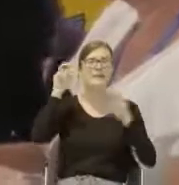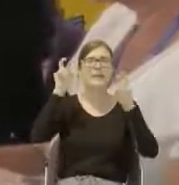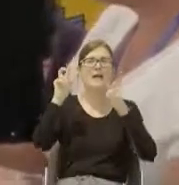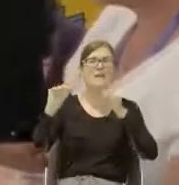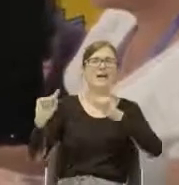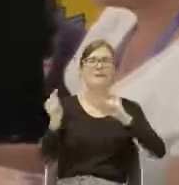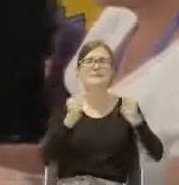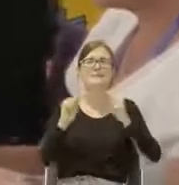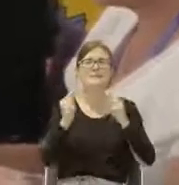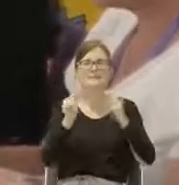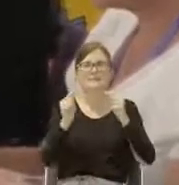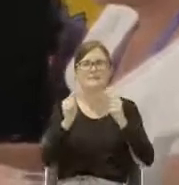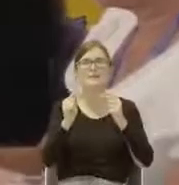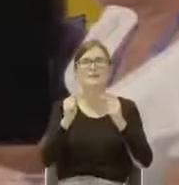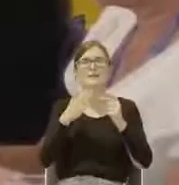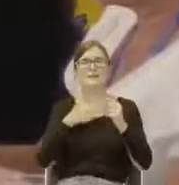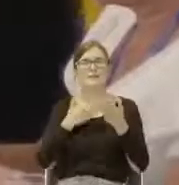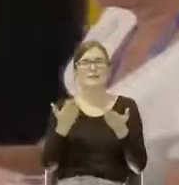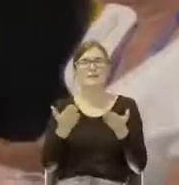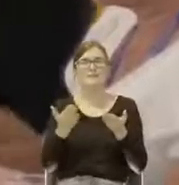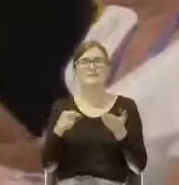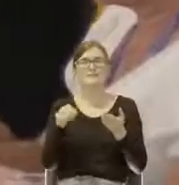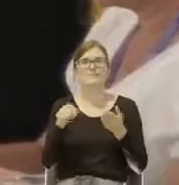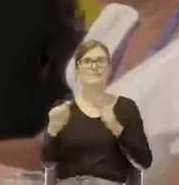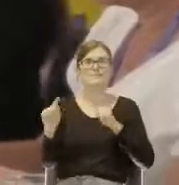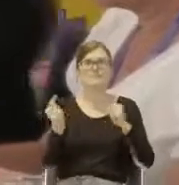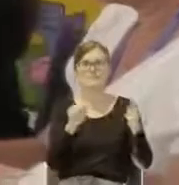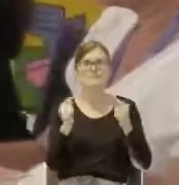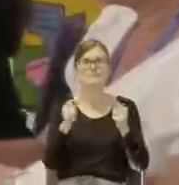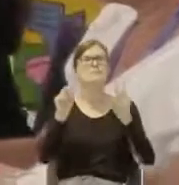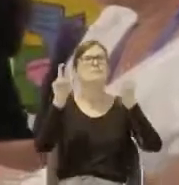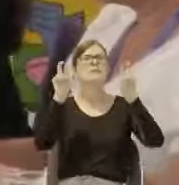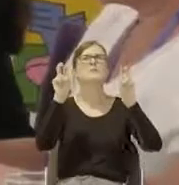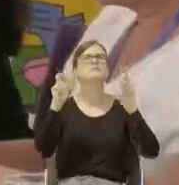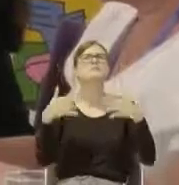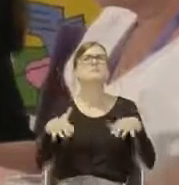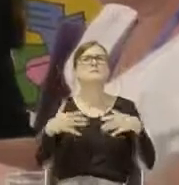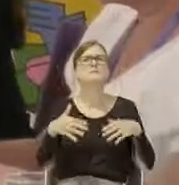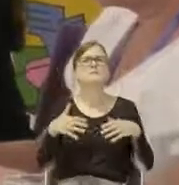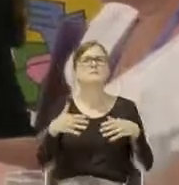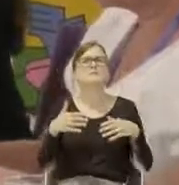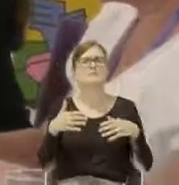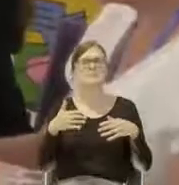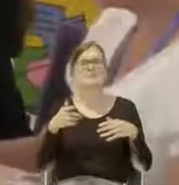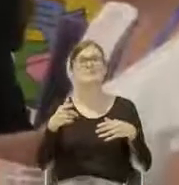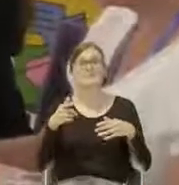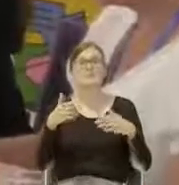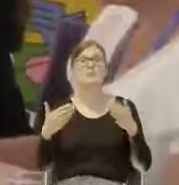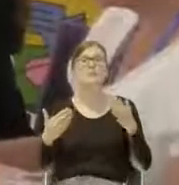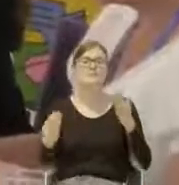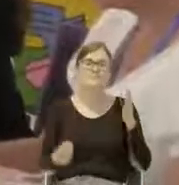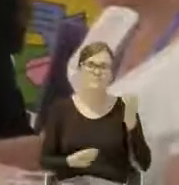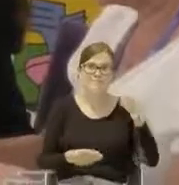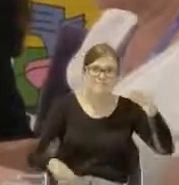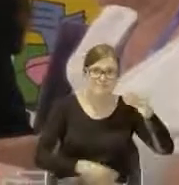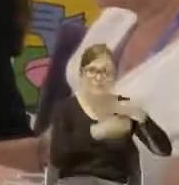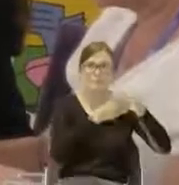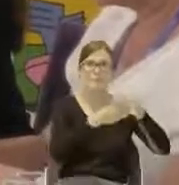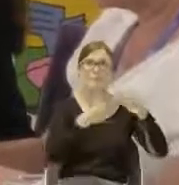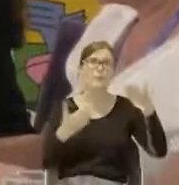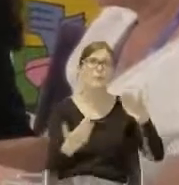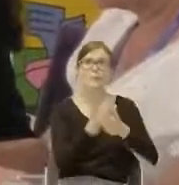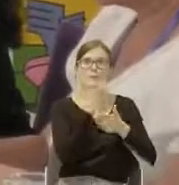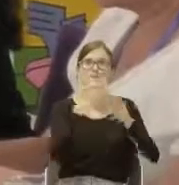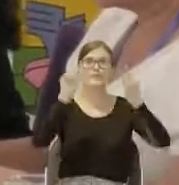a transformative commitment in the new urban agenda, and that is the commitment to decent work as intended